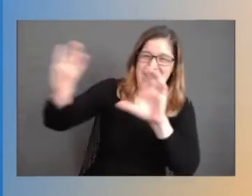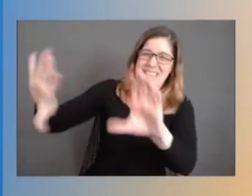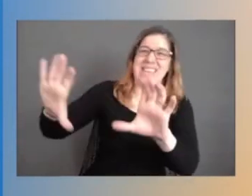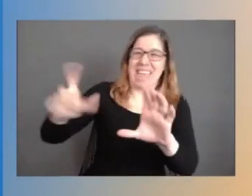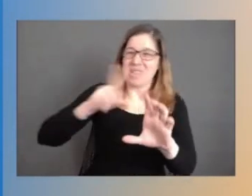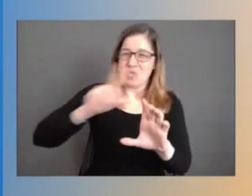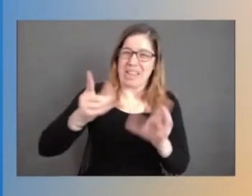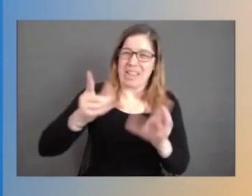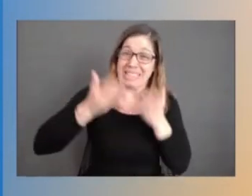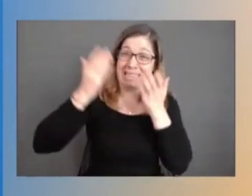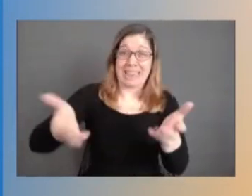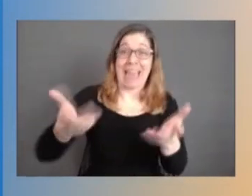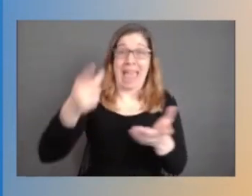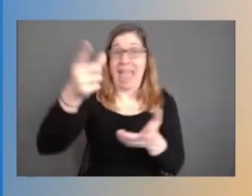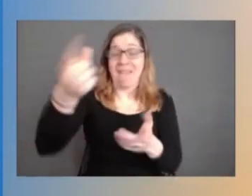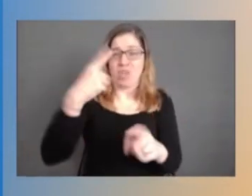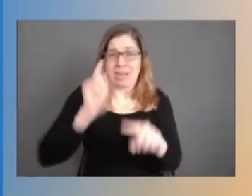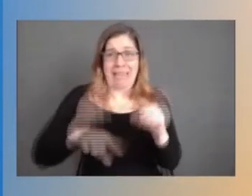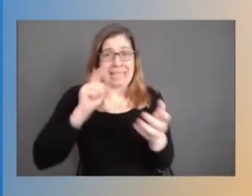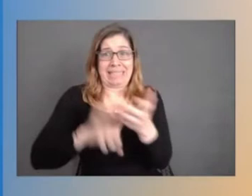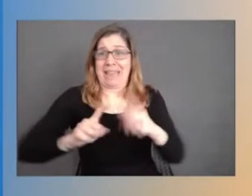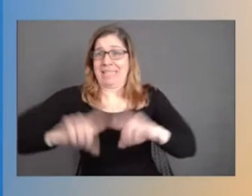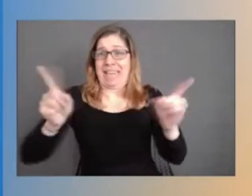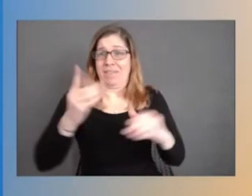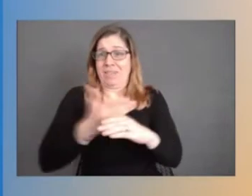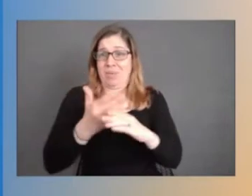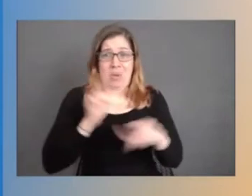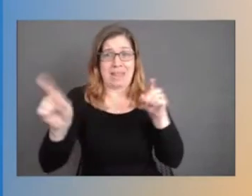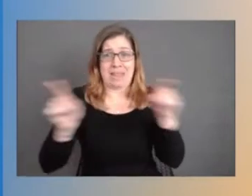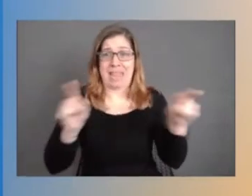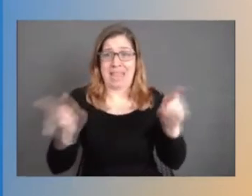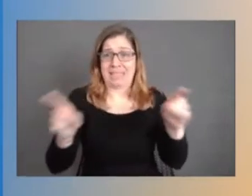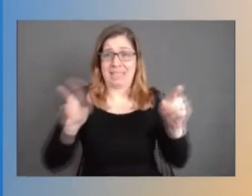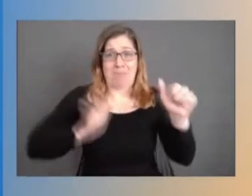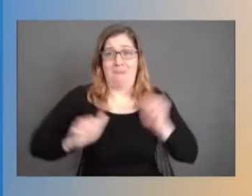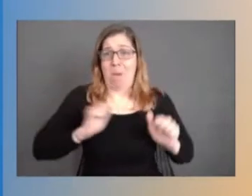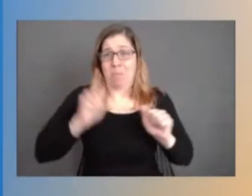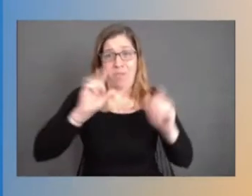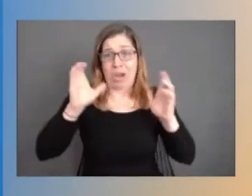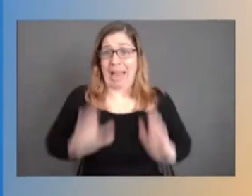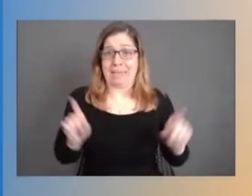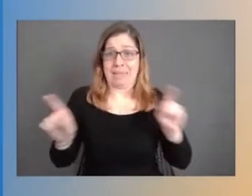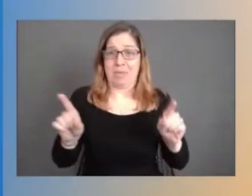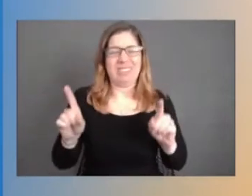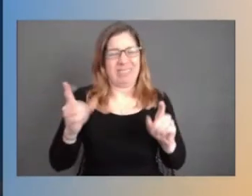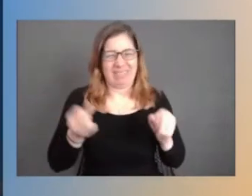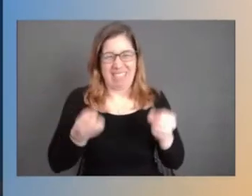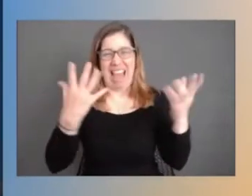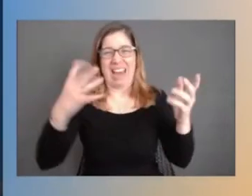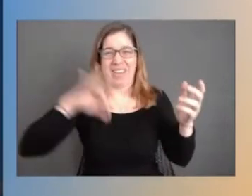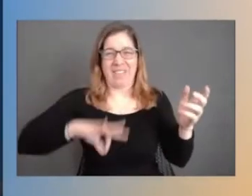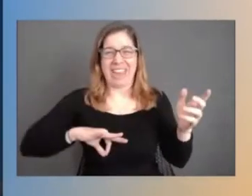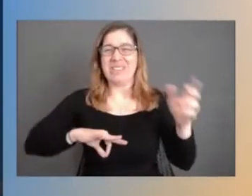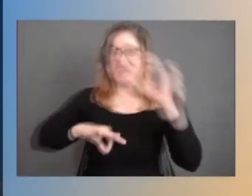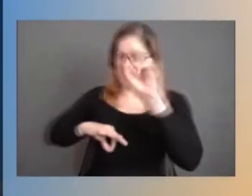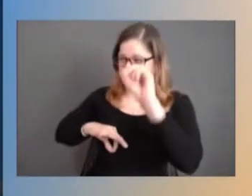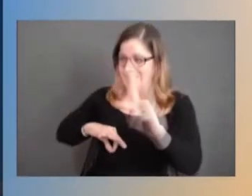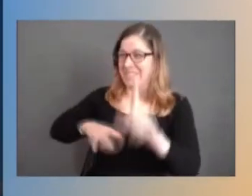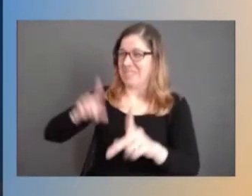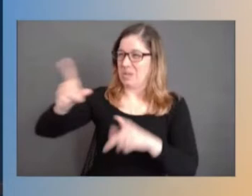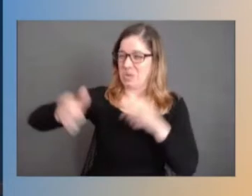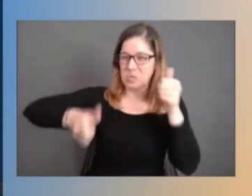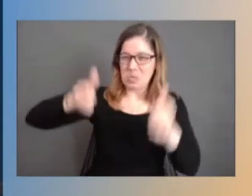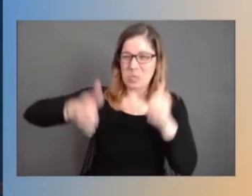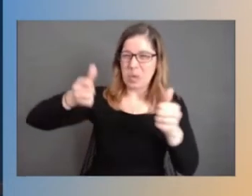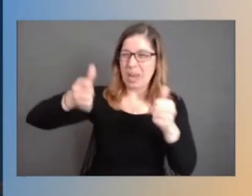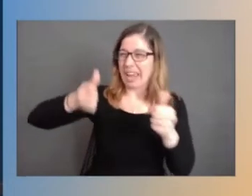indistinguishable from bare metal performance for customers and comes with a lot of other interesting advantages. Okay, so which way are we going? Which way